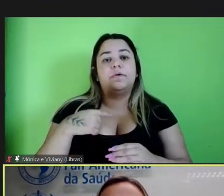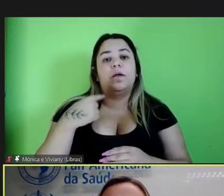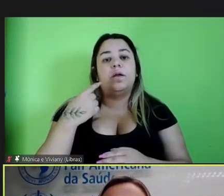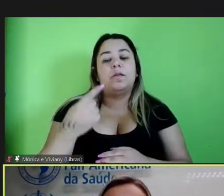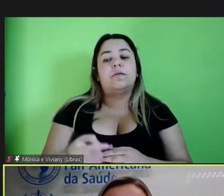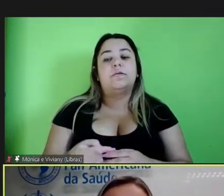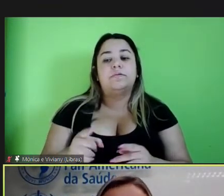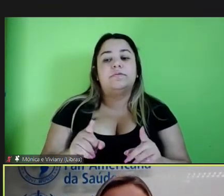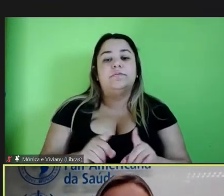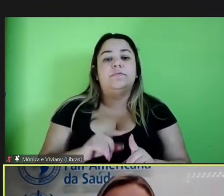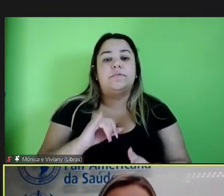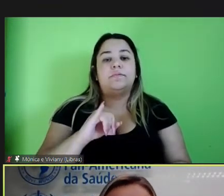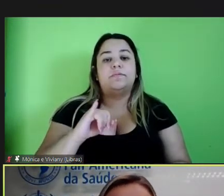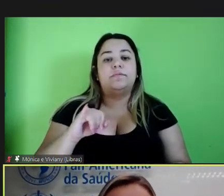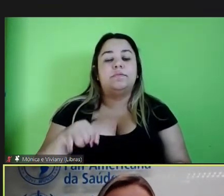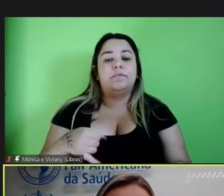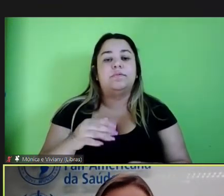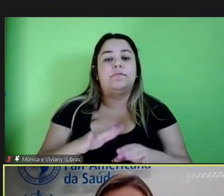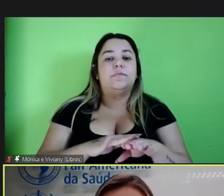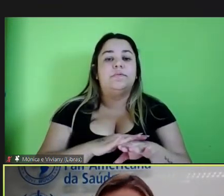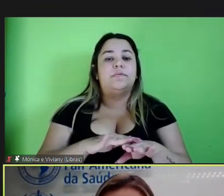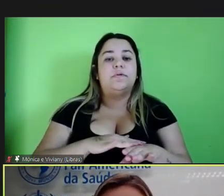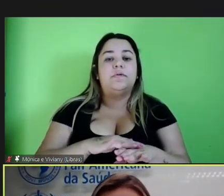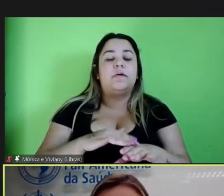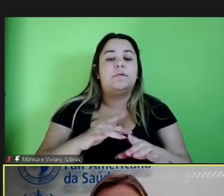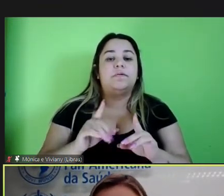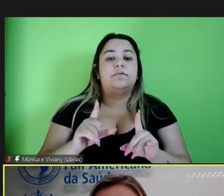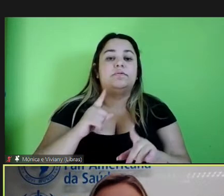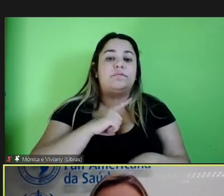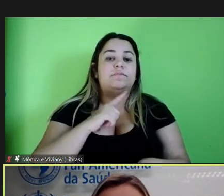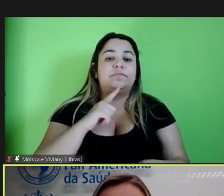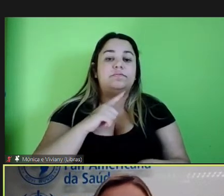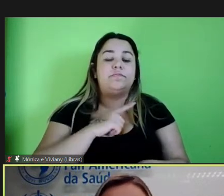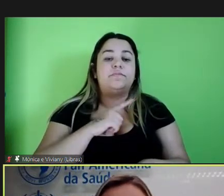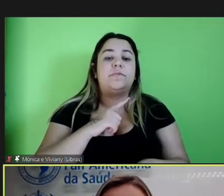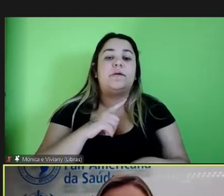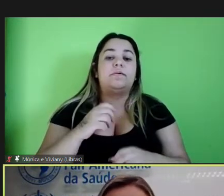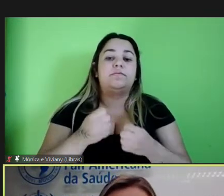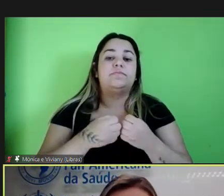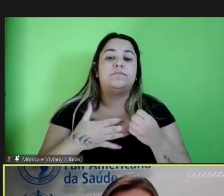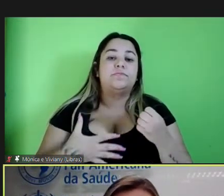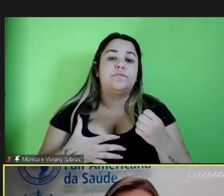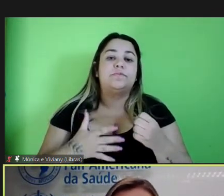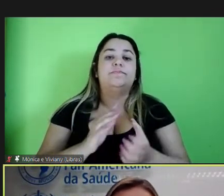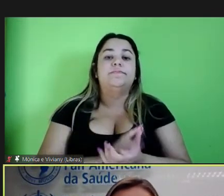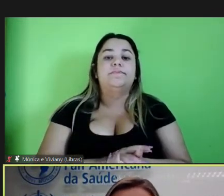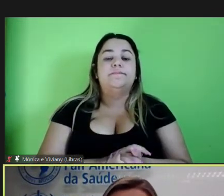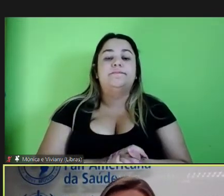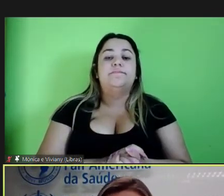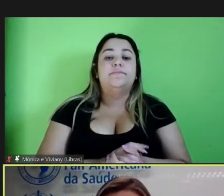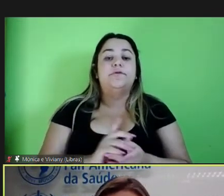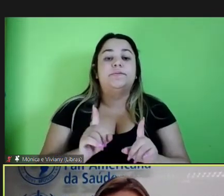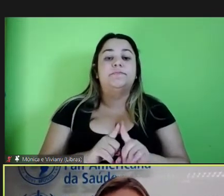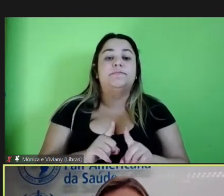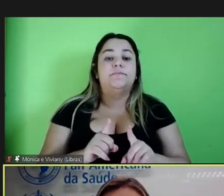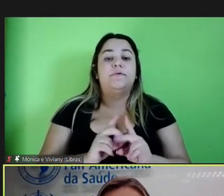time, but later on, we're going to have an opportunity to talk more, and we'll have questions from the